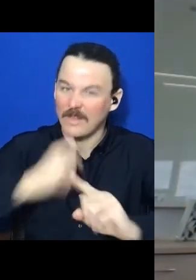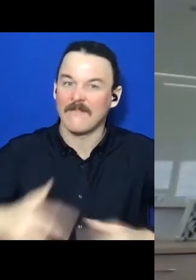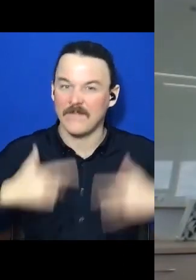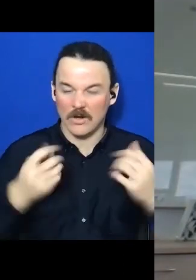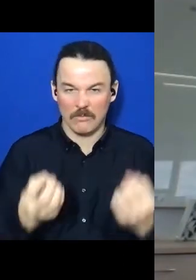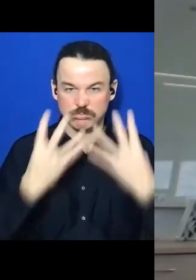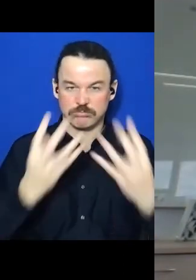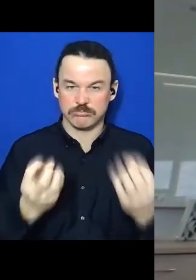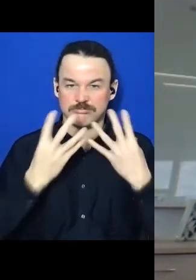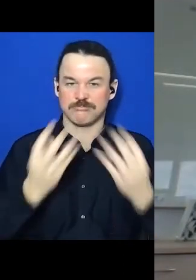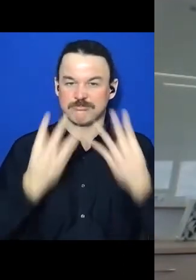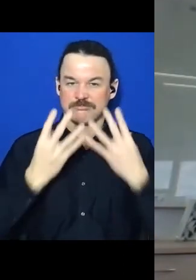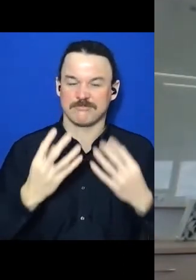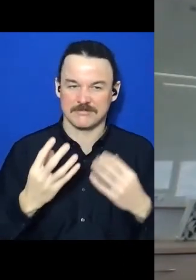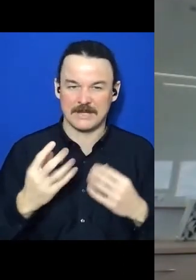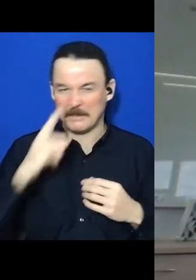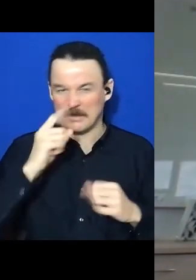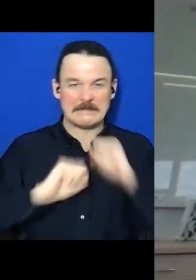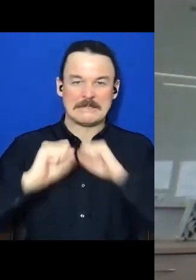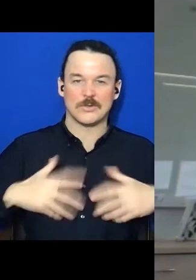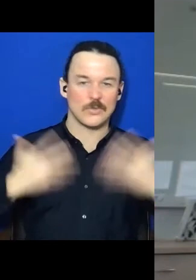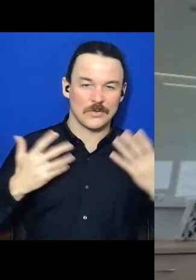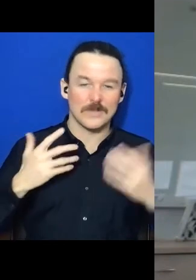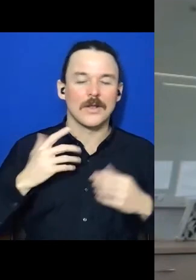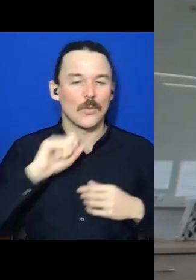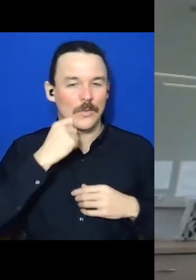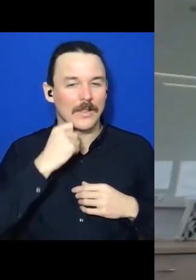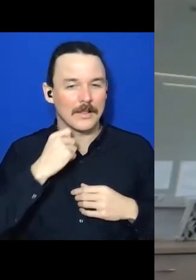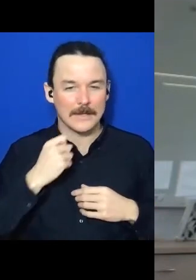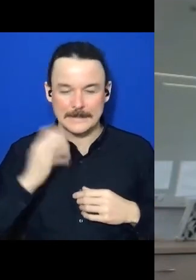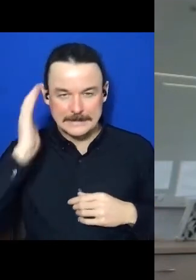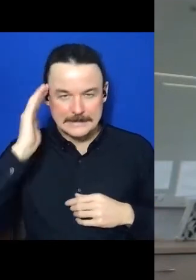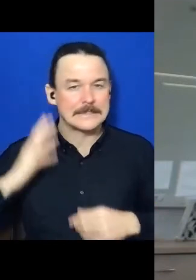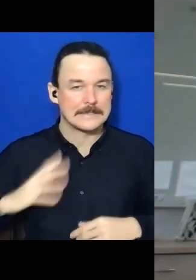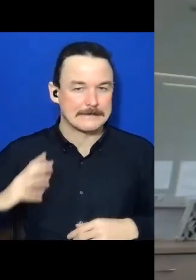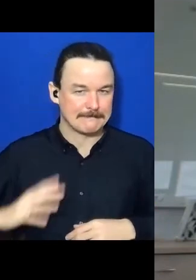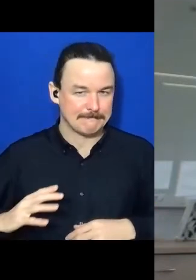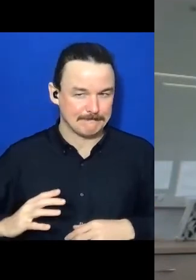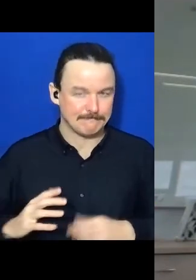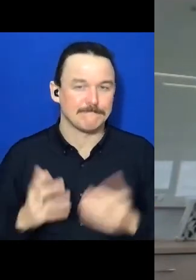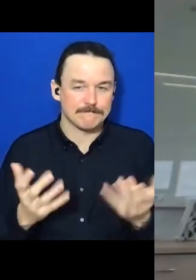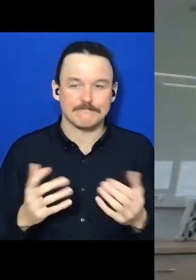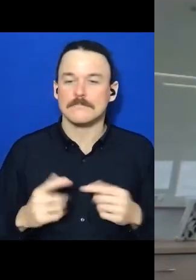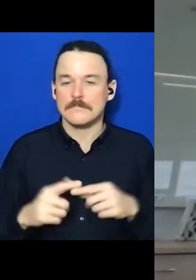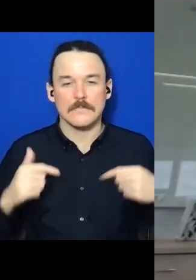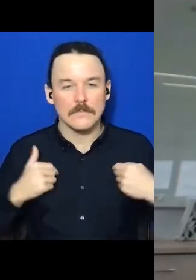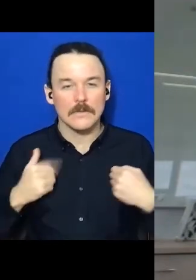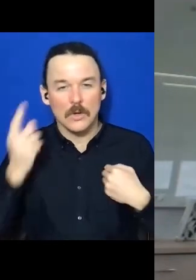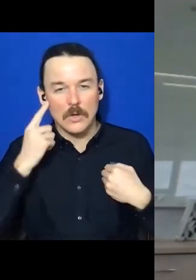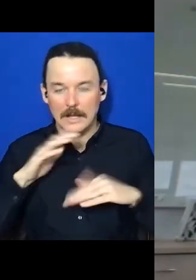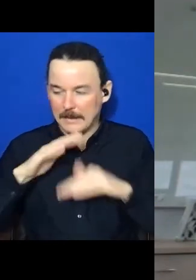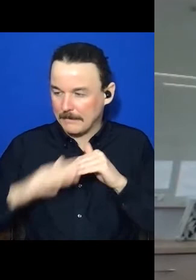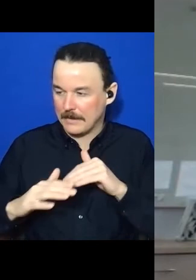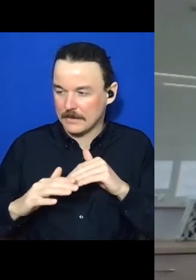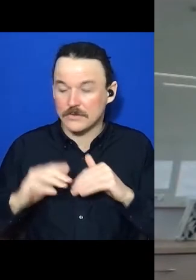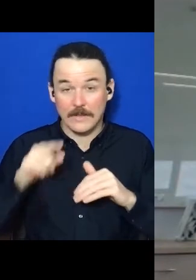charging decisions, around looking at prosecutions, at looking at alternative pathways, looking at diversions, and examining